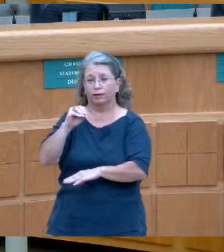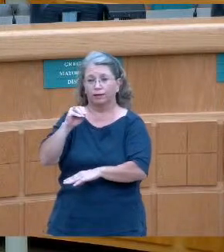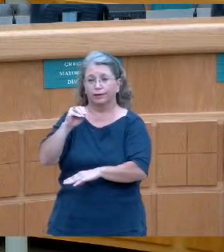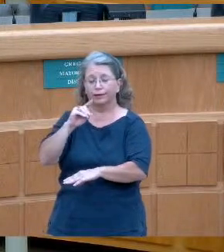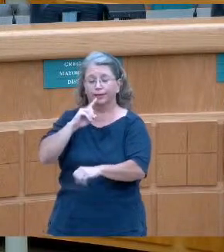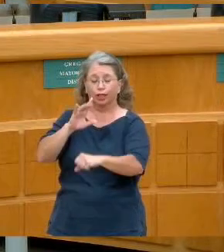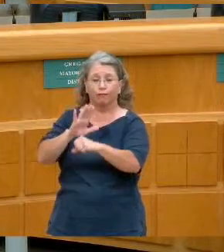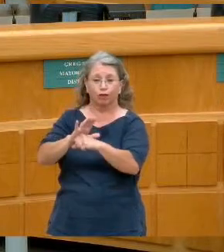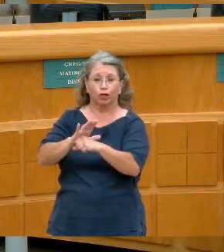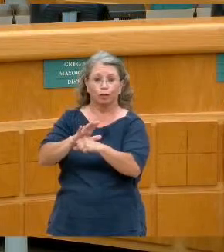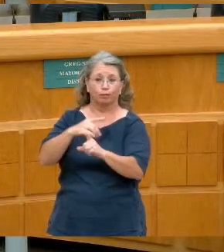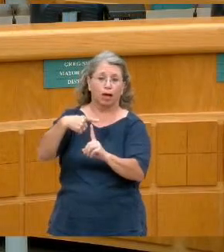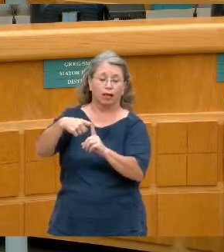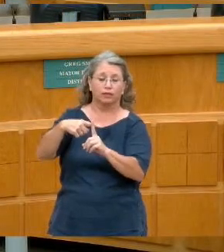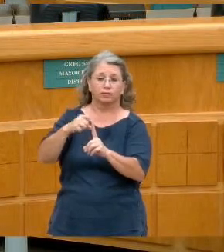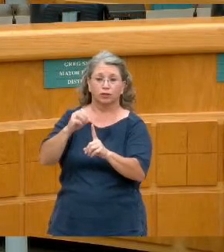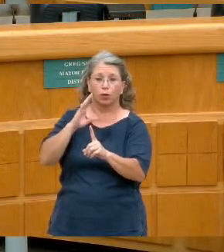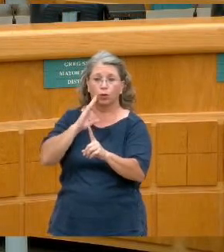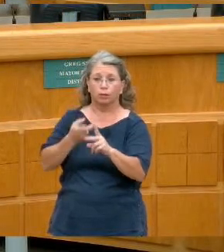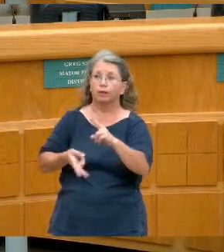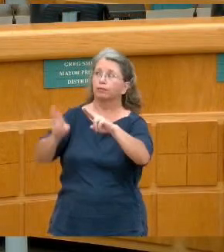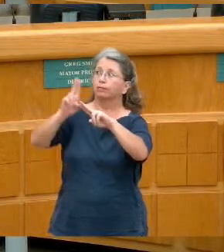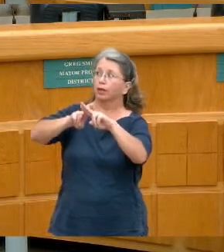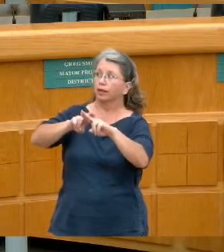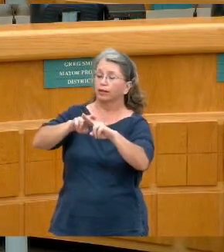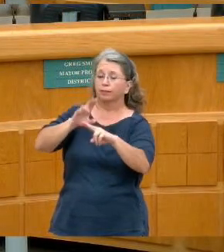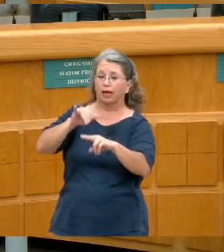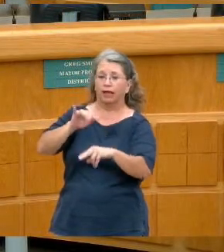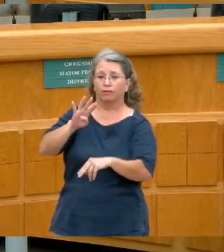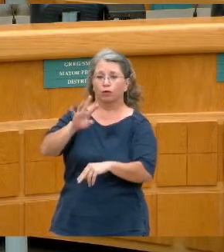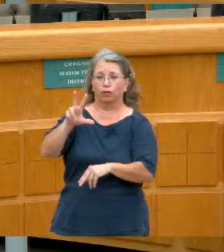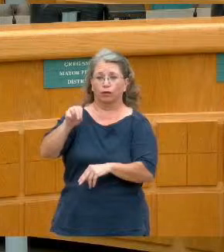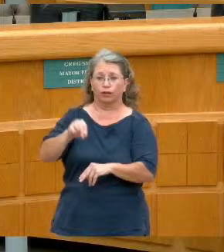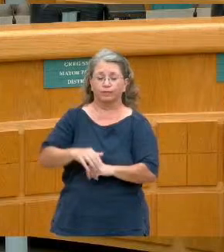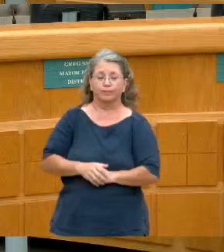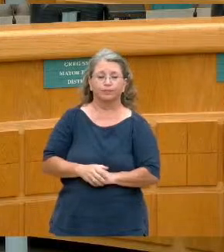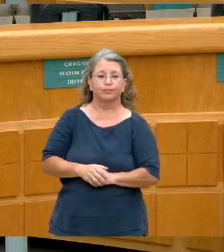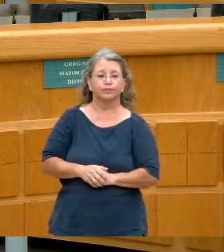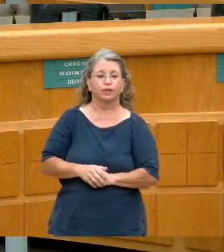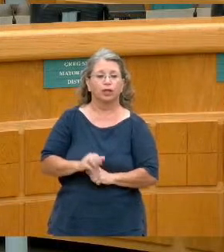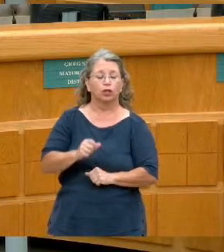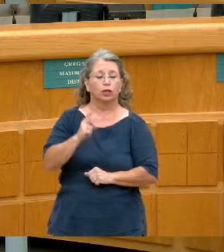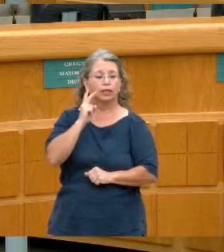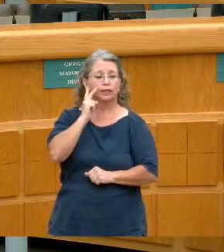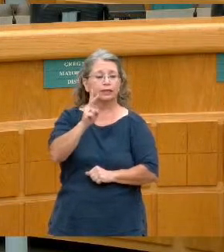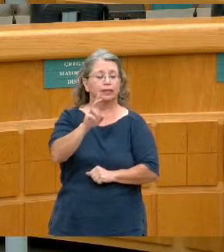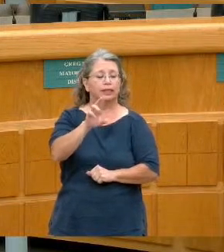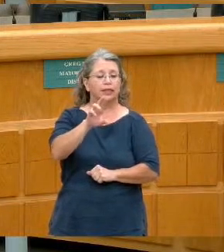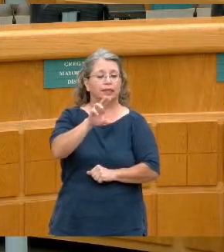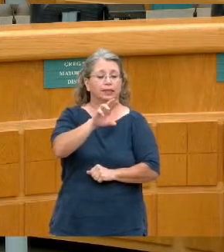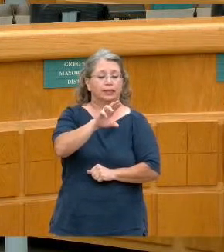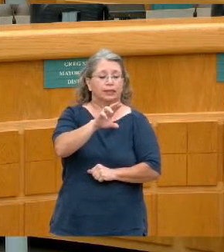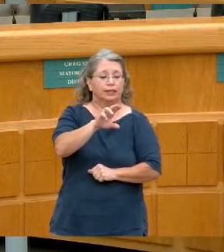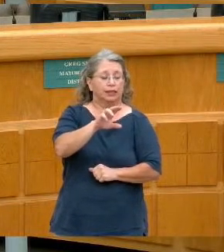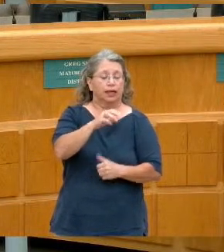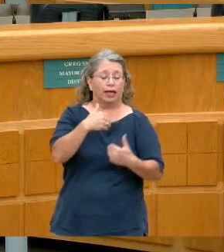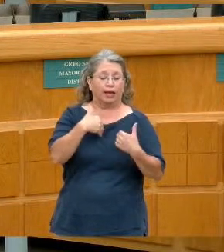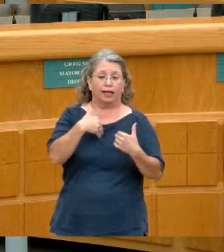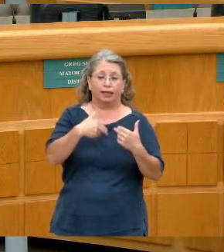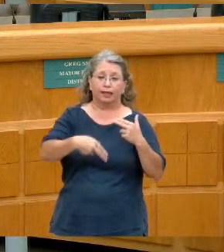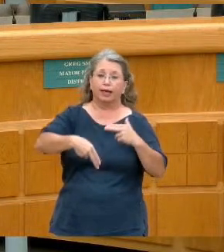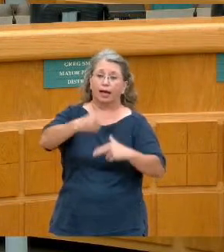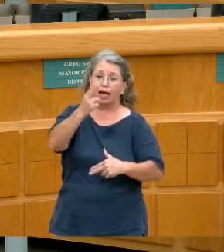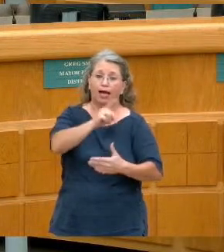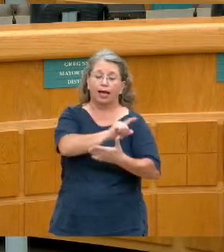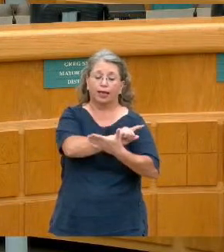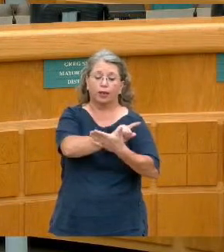time we get to that 4:30 time frame. But you can see the 65 followed a pretty heavy week. That's Thursday,